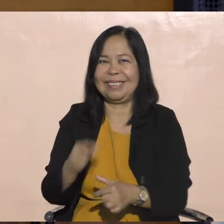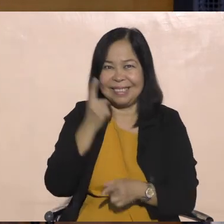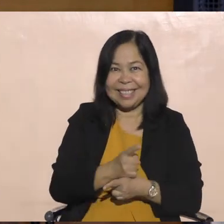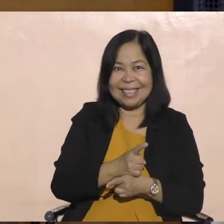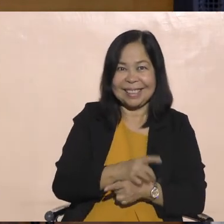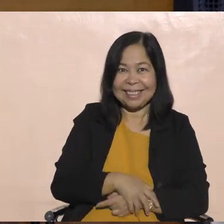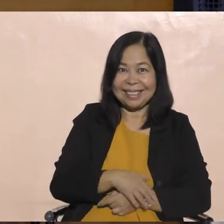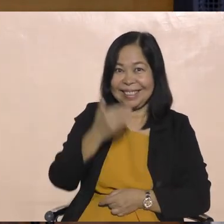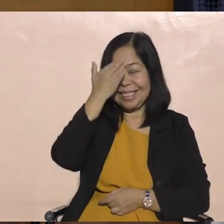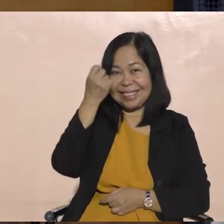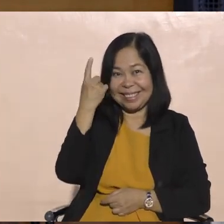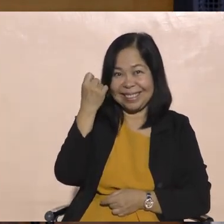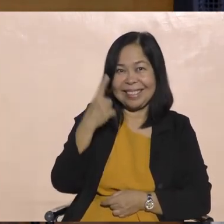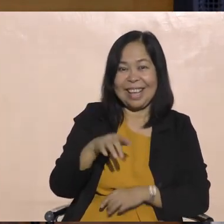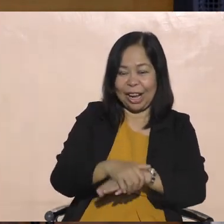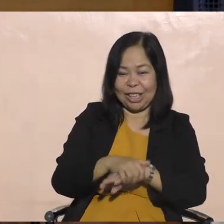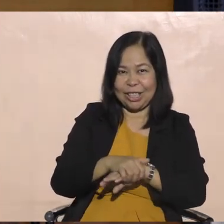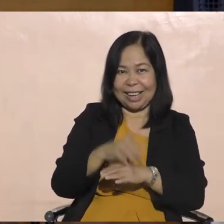comma. Amen?